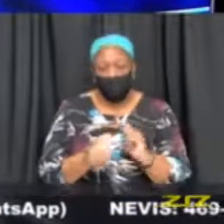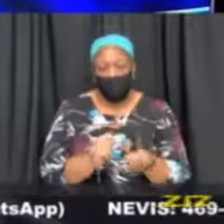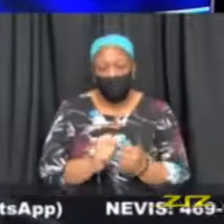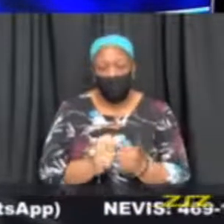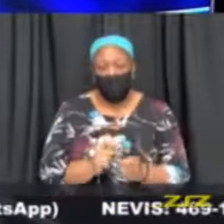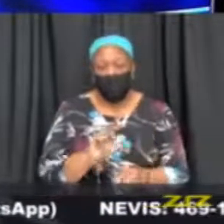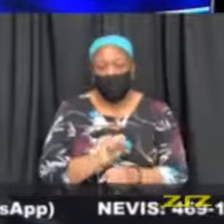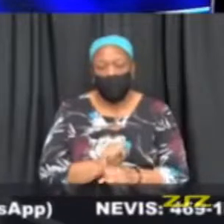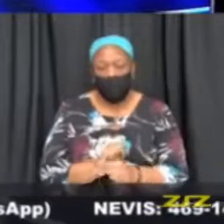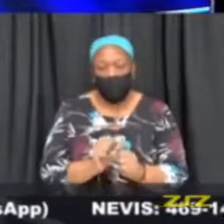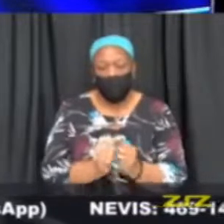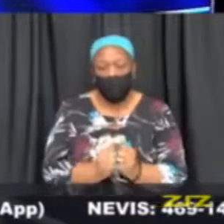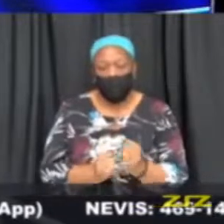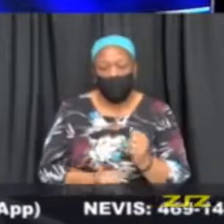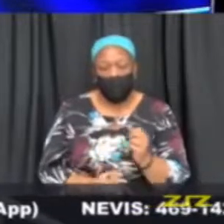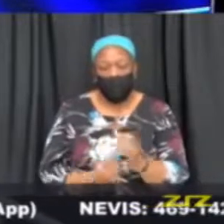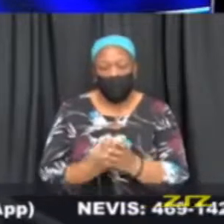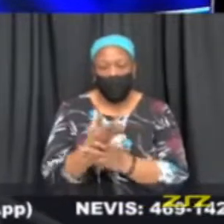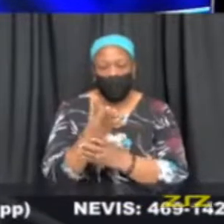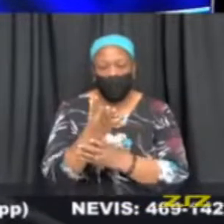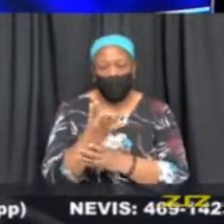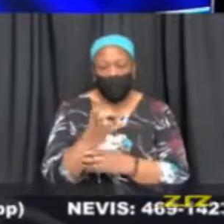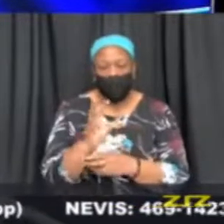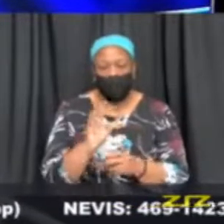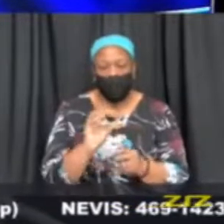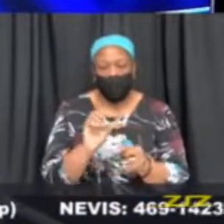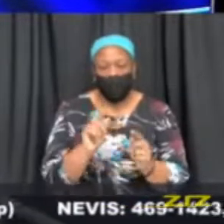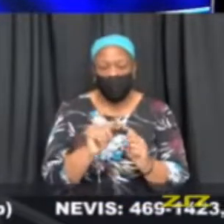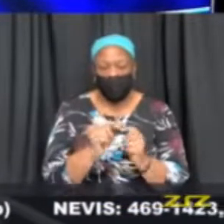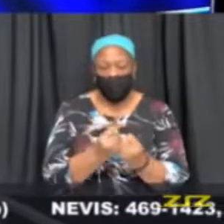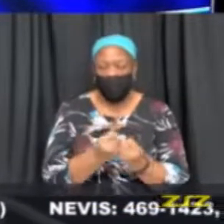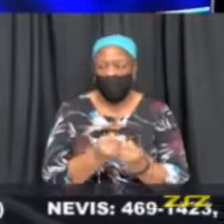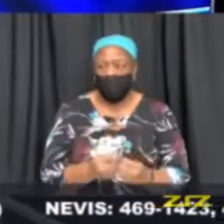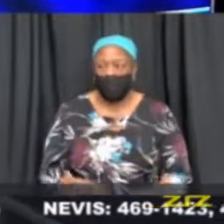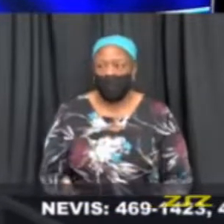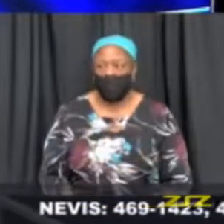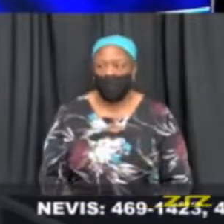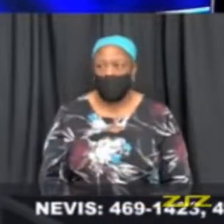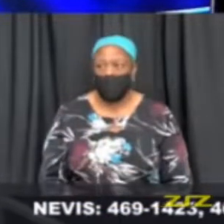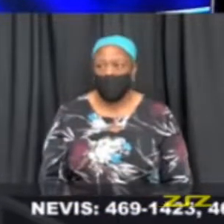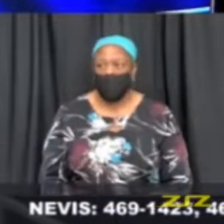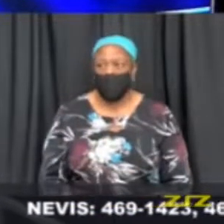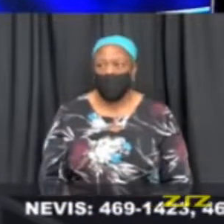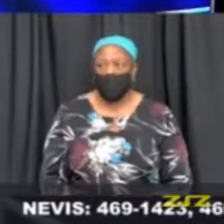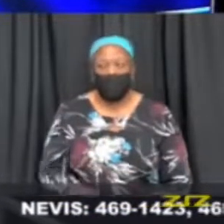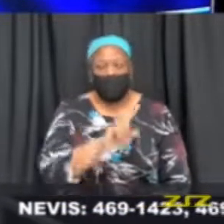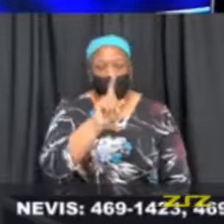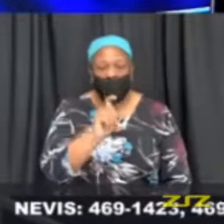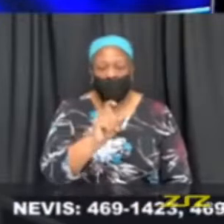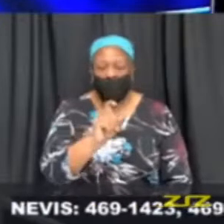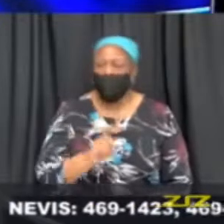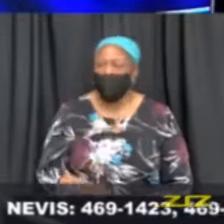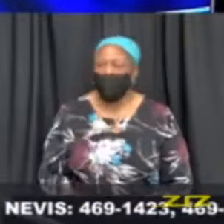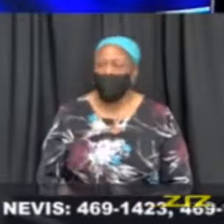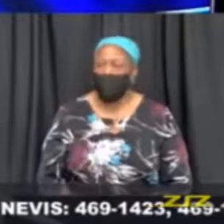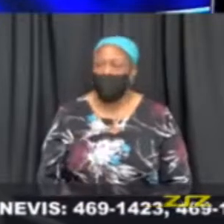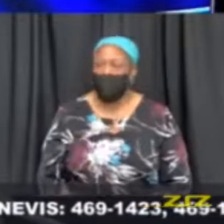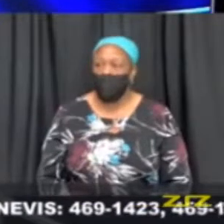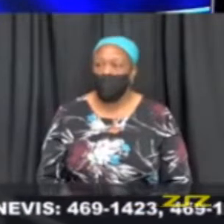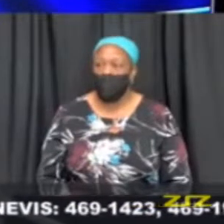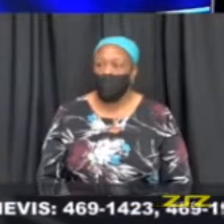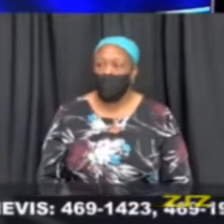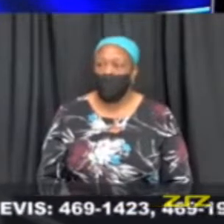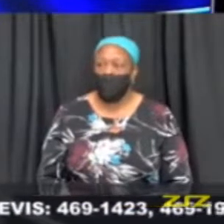The second question: at the rate of which we are vaccinating, is there